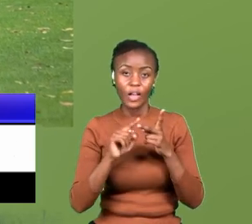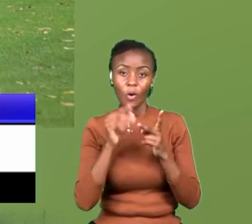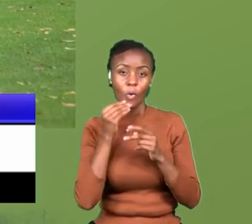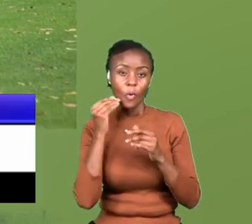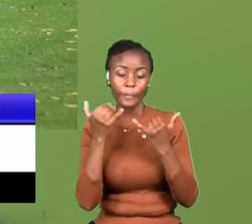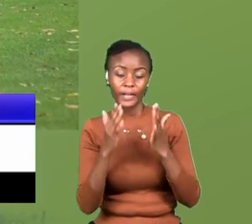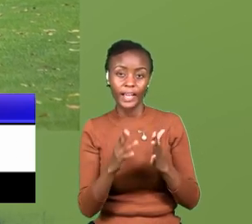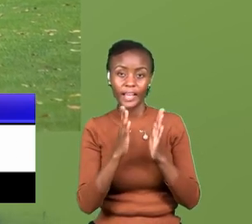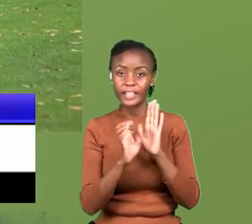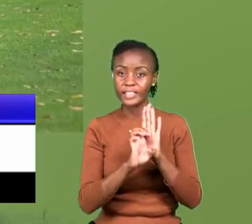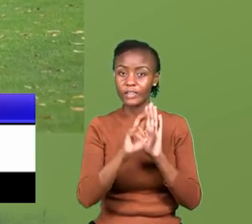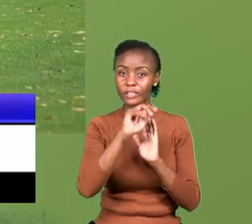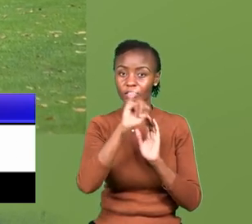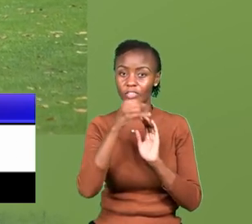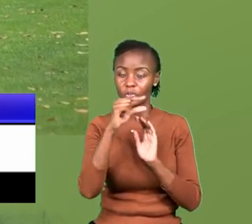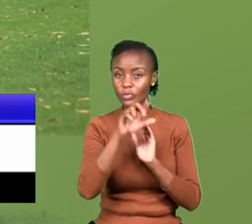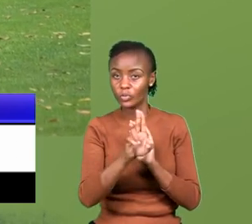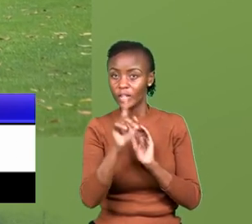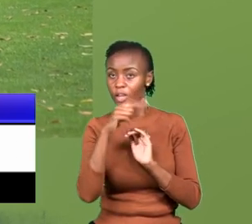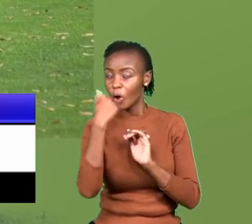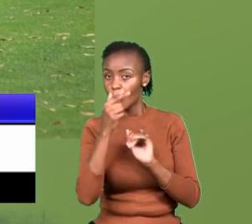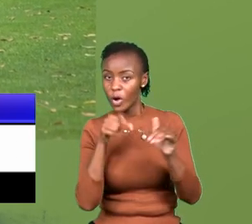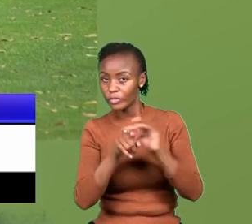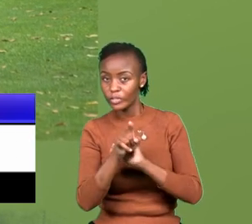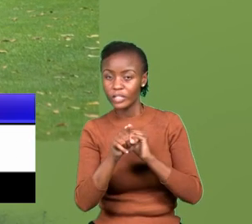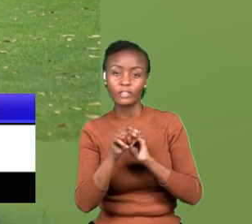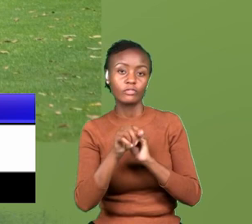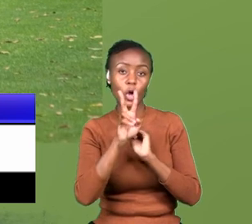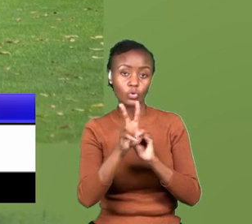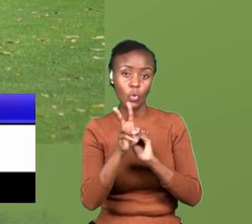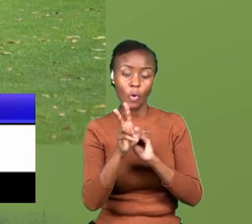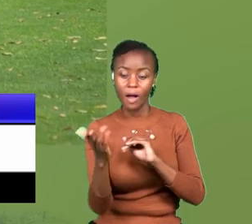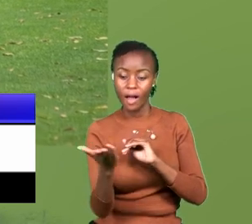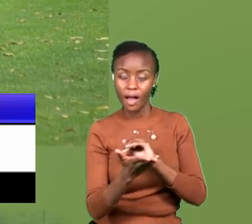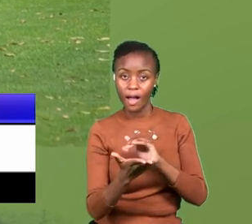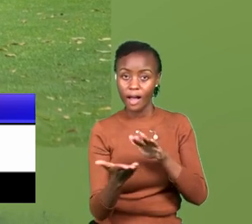Njogu and Mohit shot two under par 70 each to tie